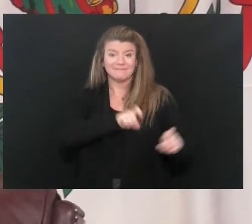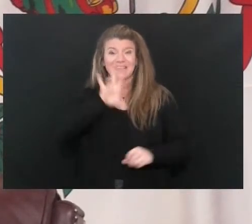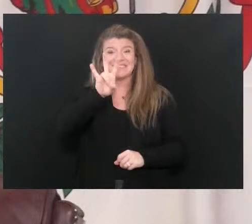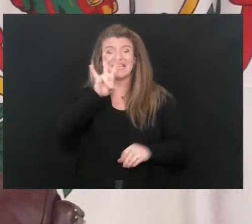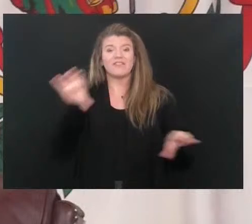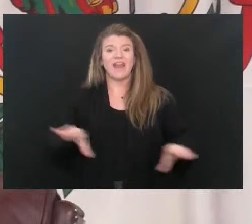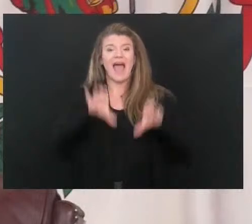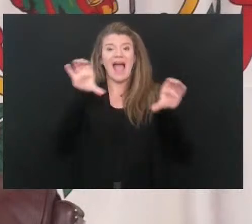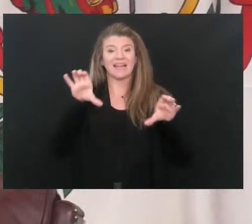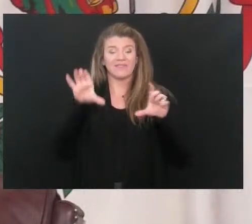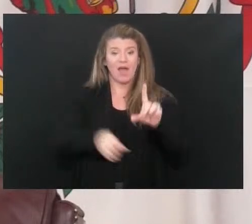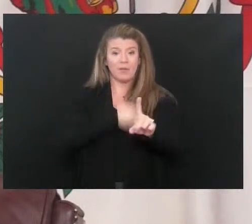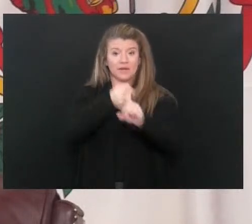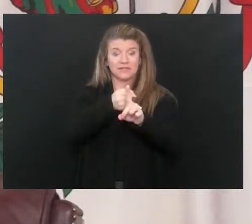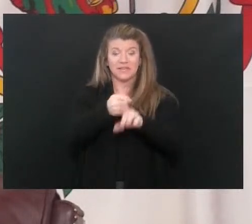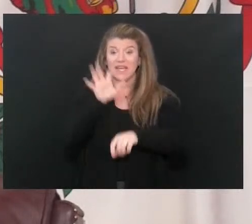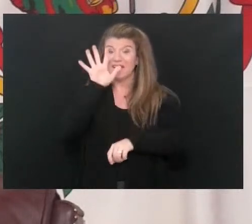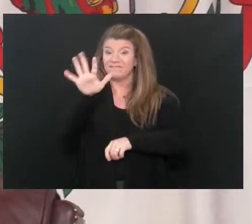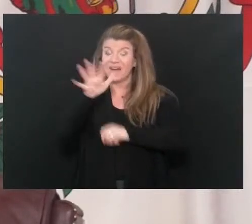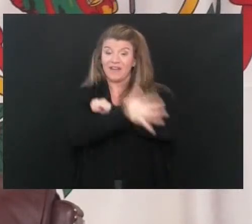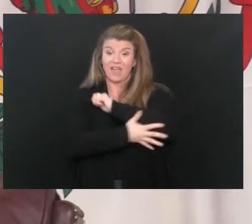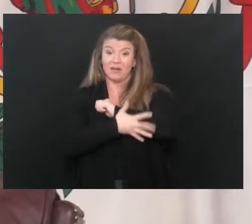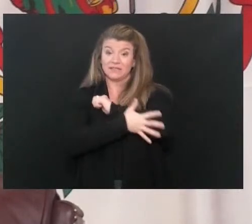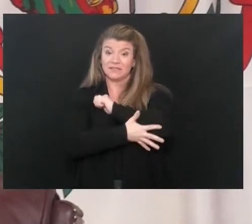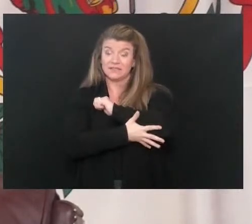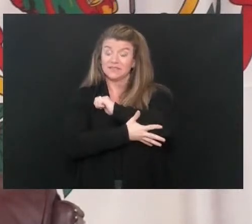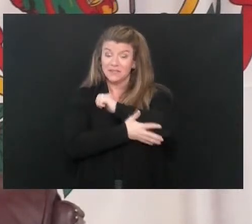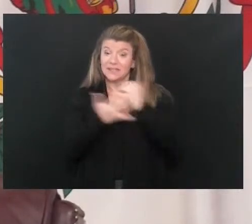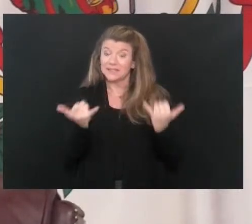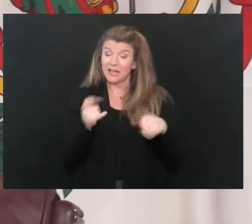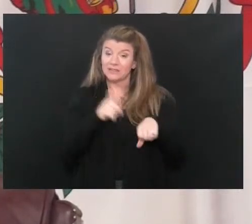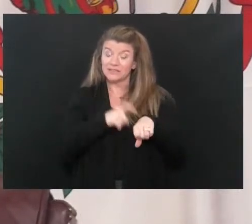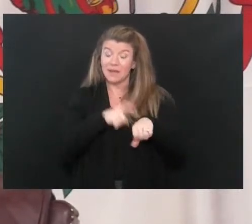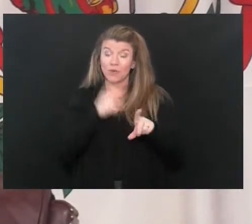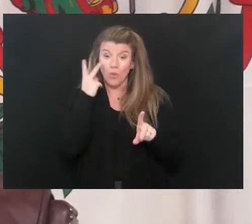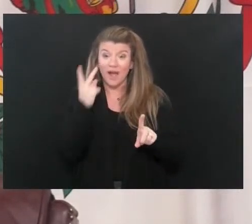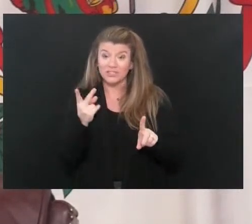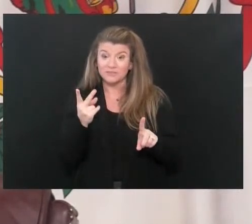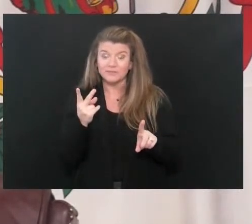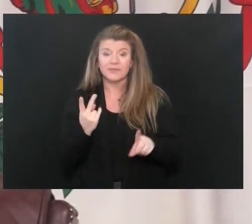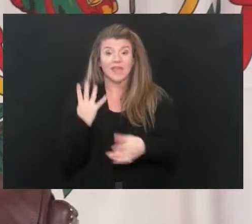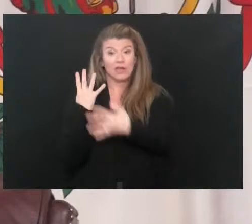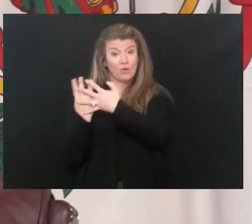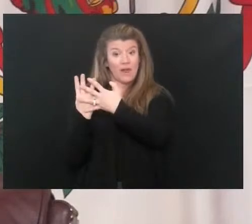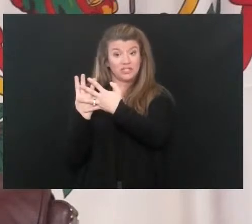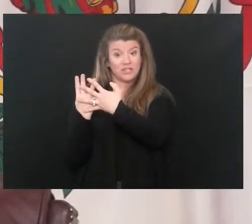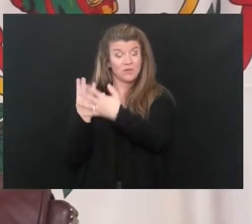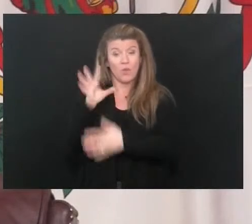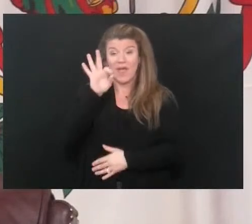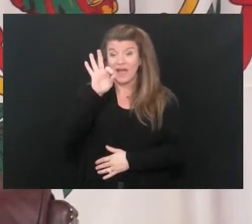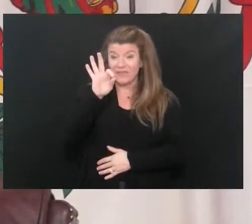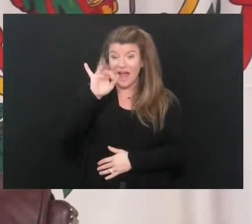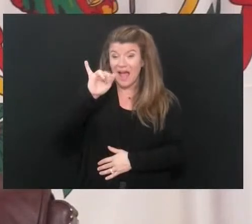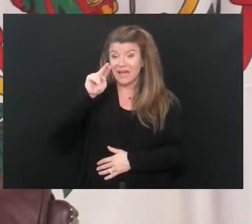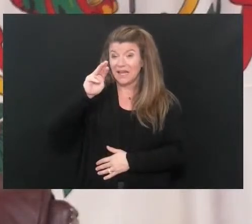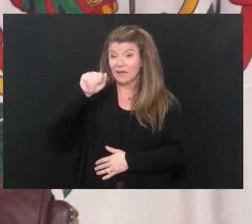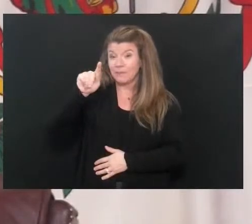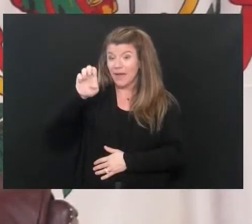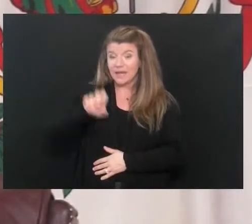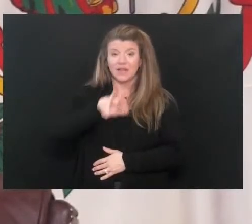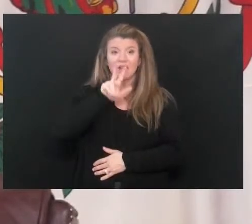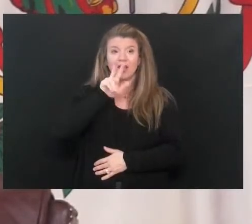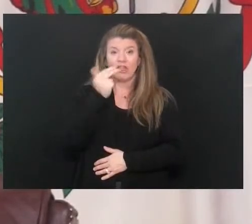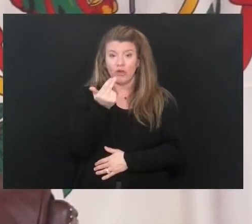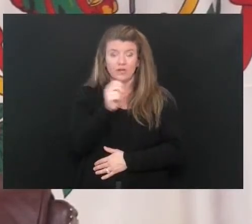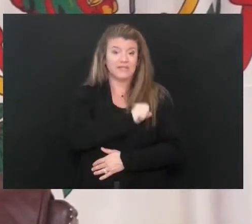outbreaks in 5 counties. We have to watch. In corrections, we have 9 inmate cases, 13 staff. It's